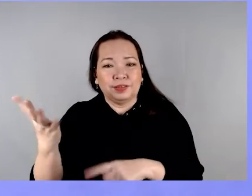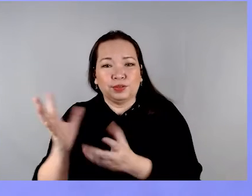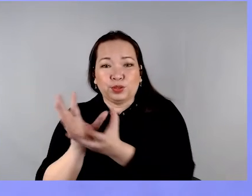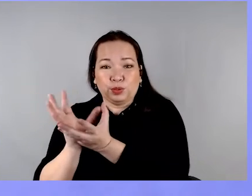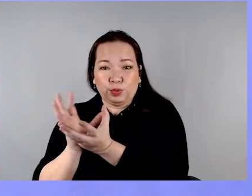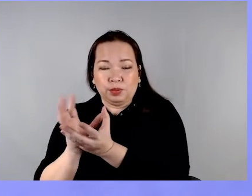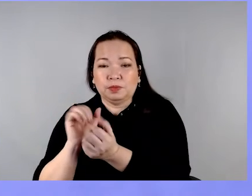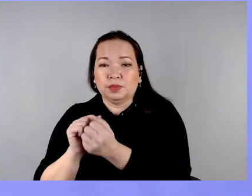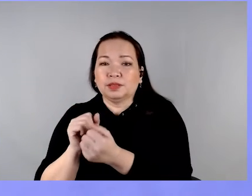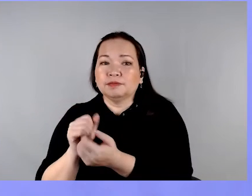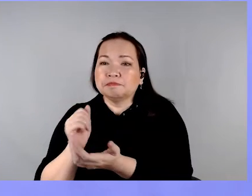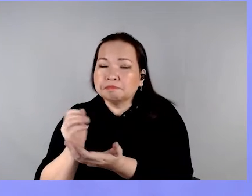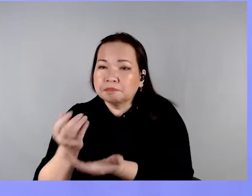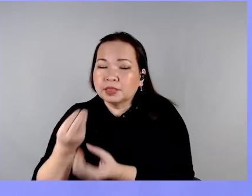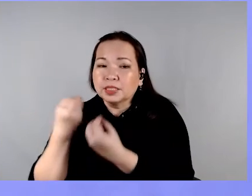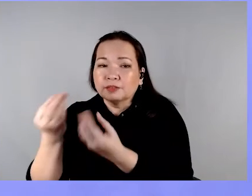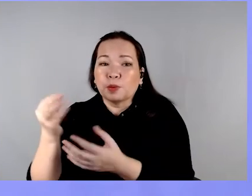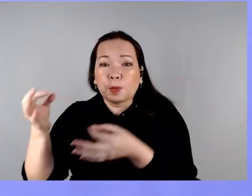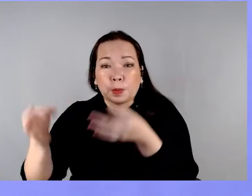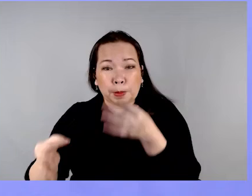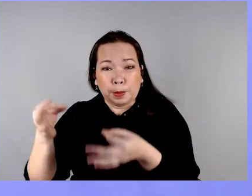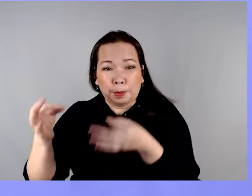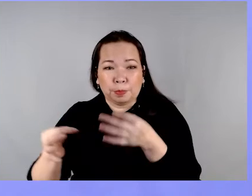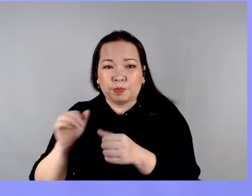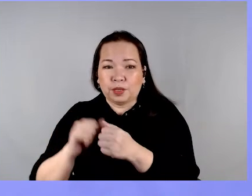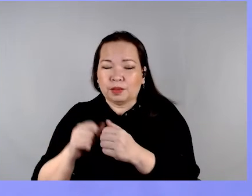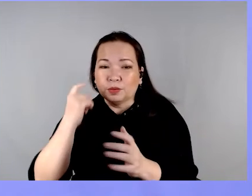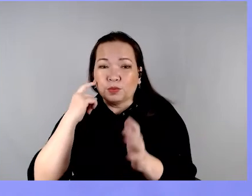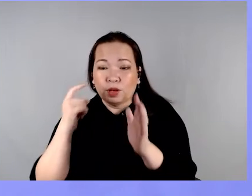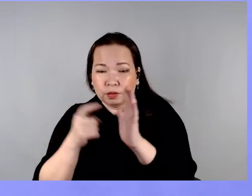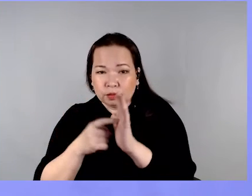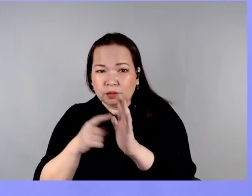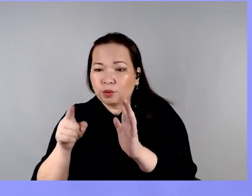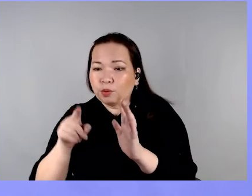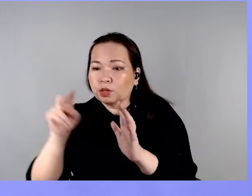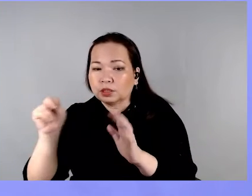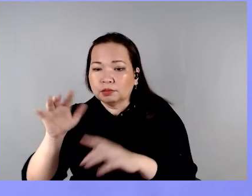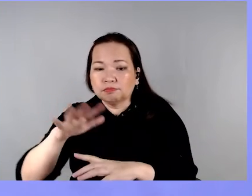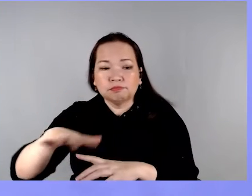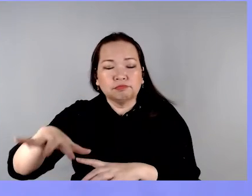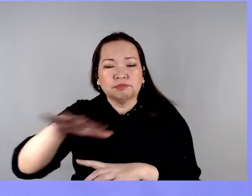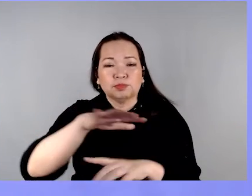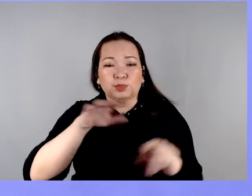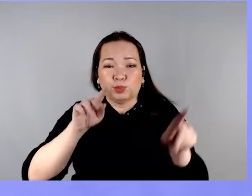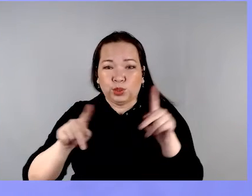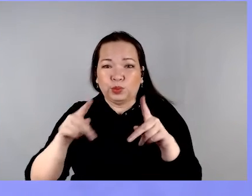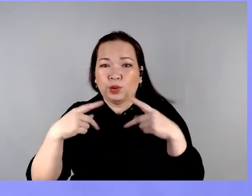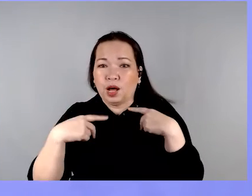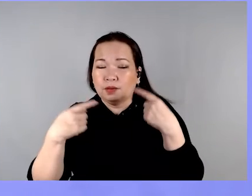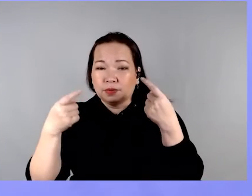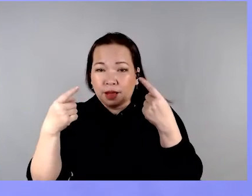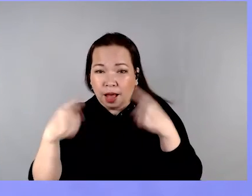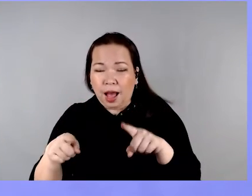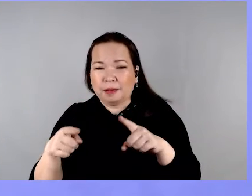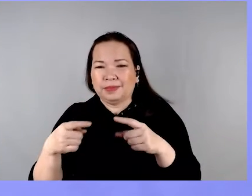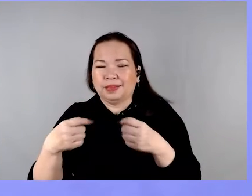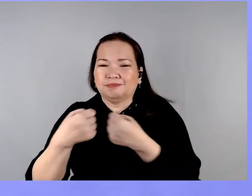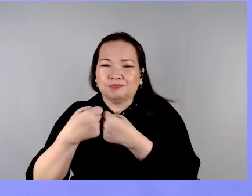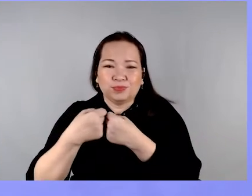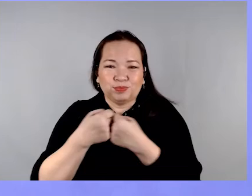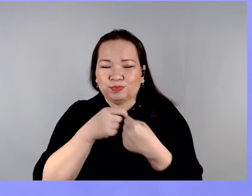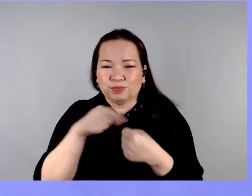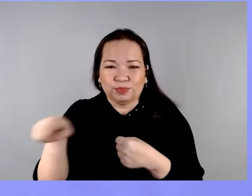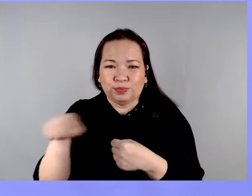in this pillar. Restorative justice, put simply, is recognizing and addressing the needs of all persons affected